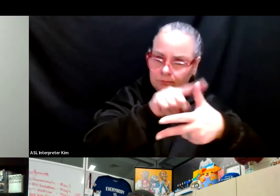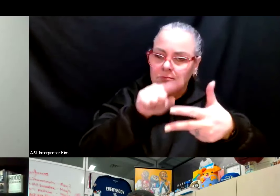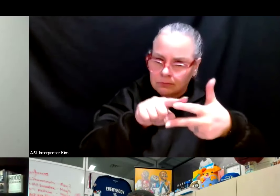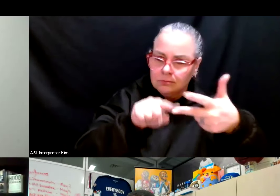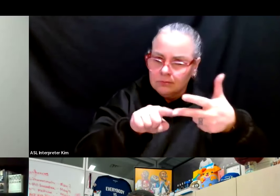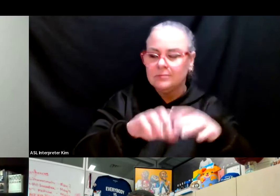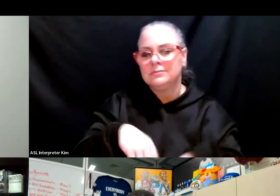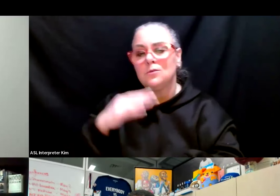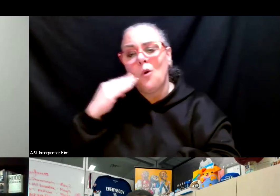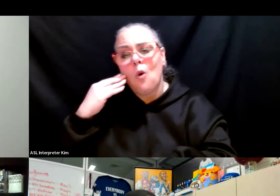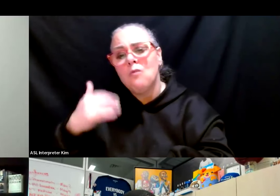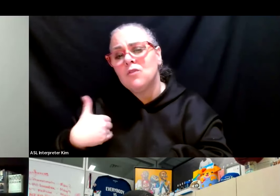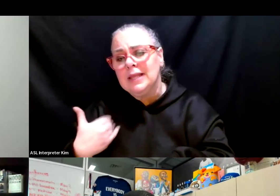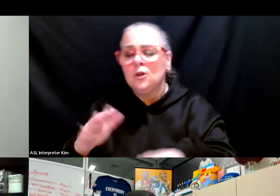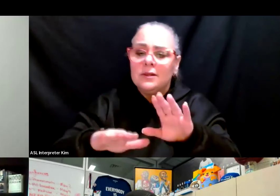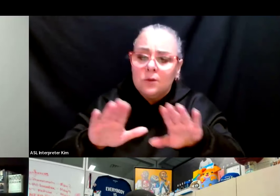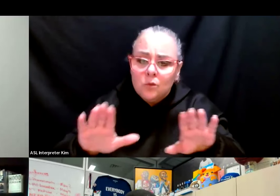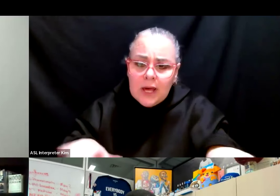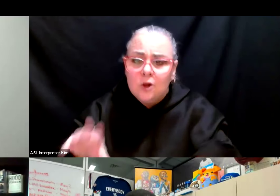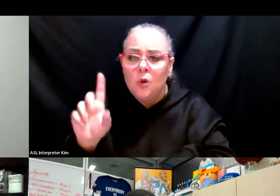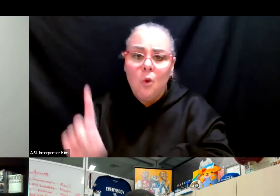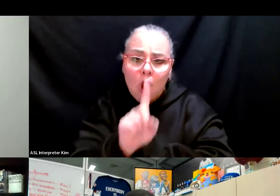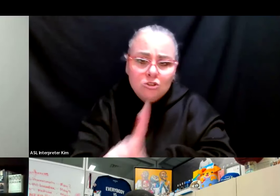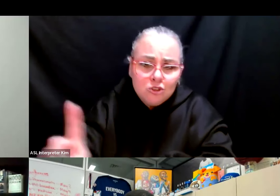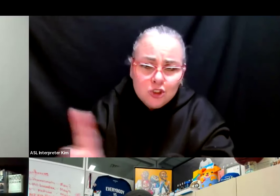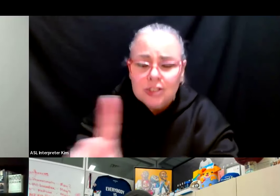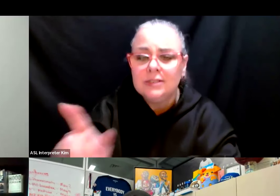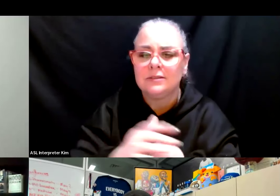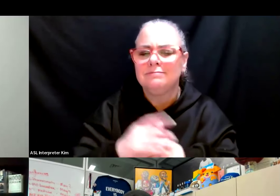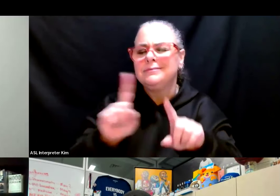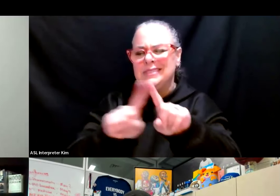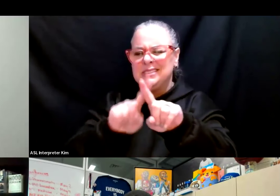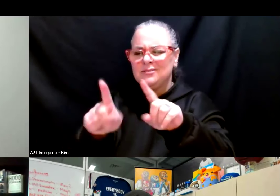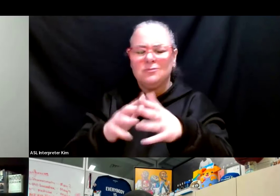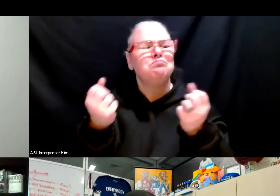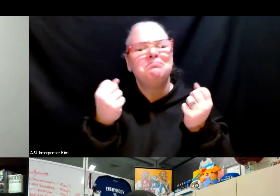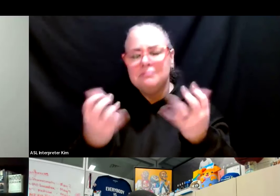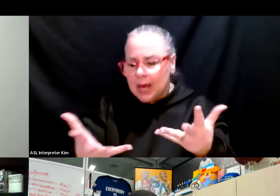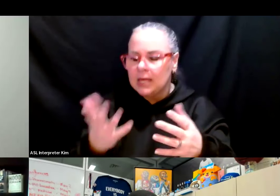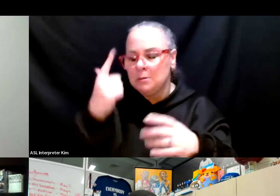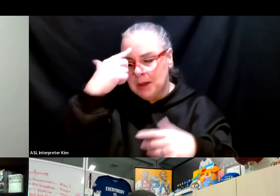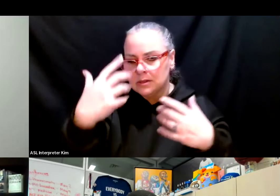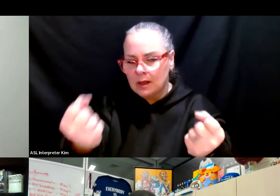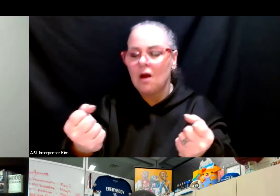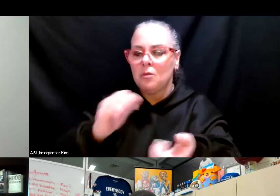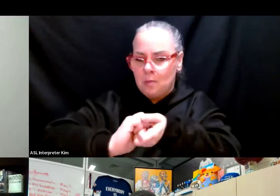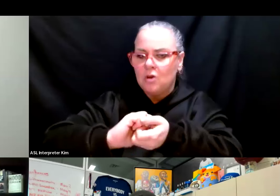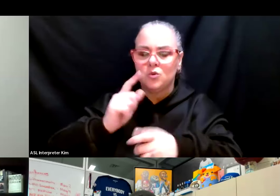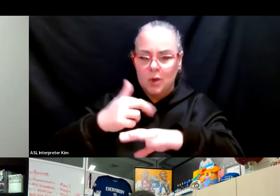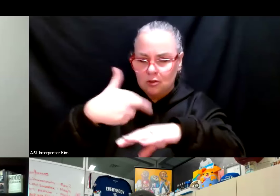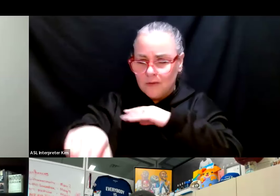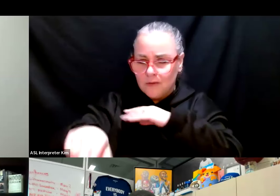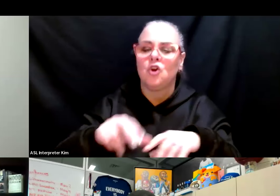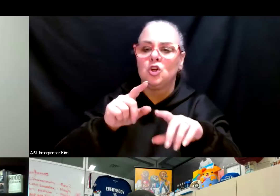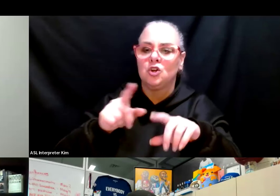We have Home for Little Wanderers. We have Arbor. We have, again, dozens of mental health partners that we can also refer Children's